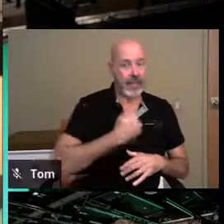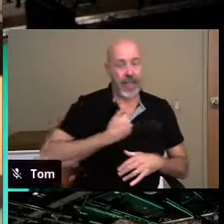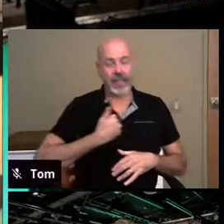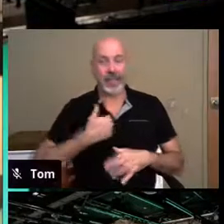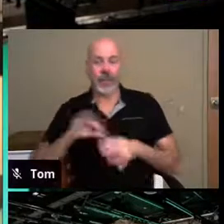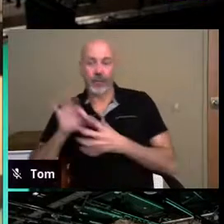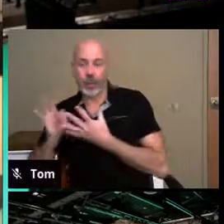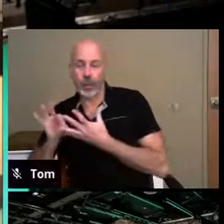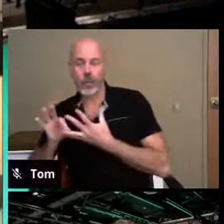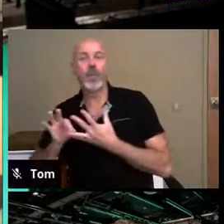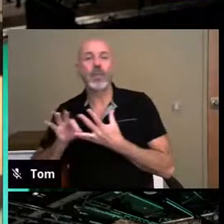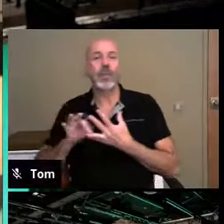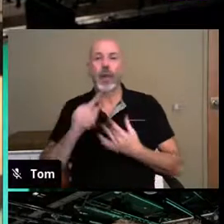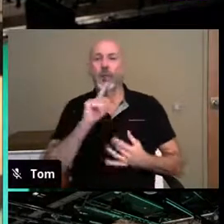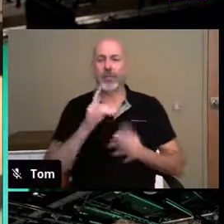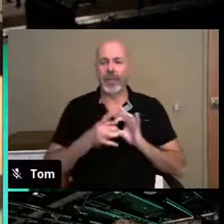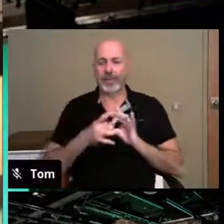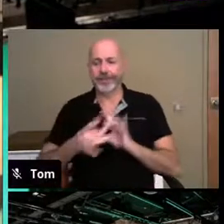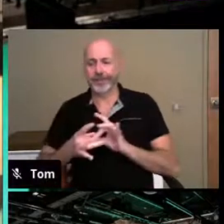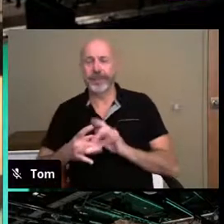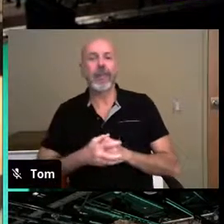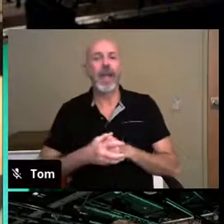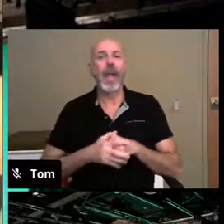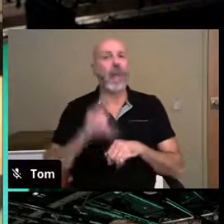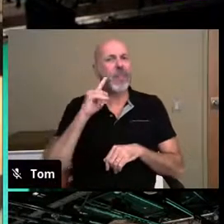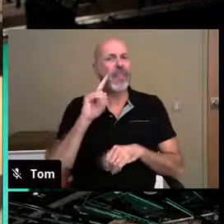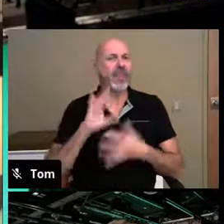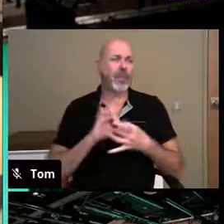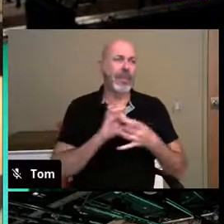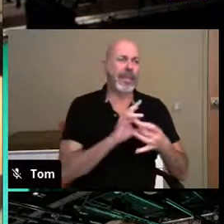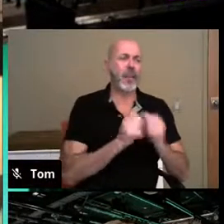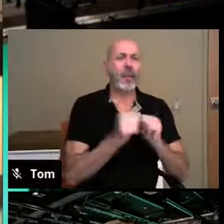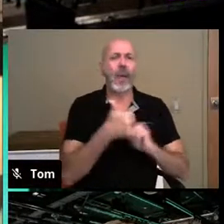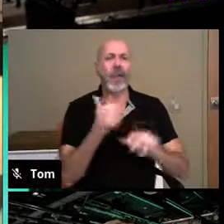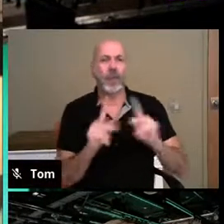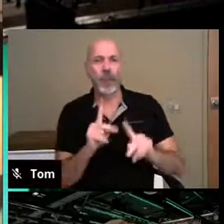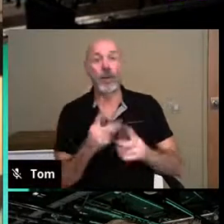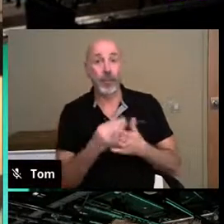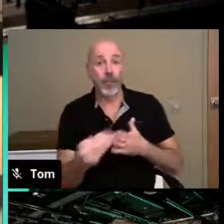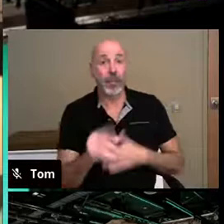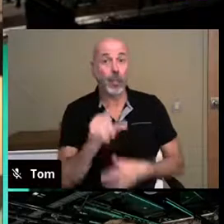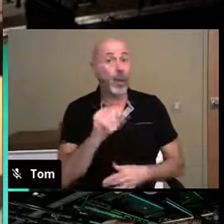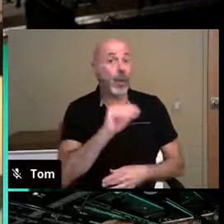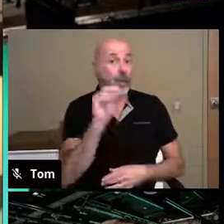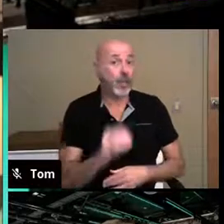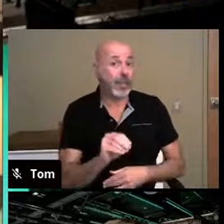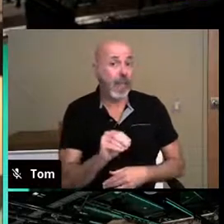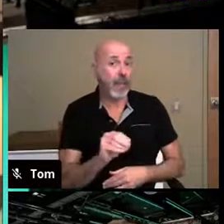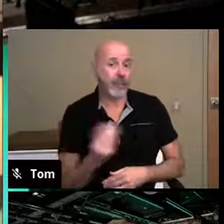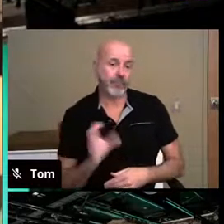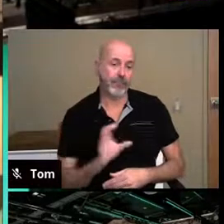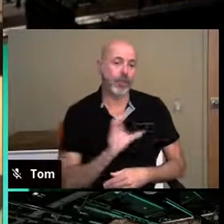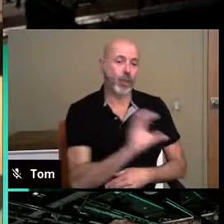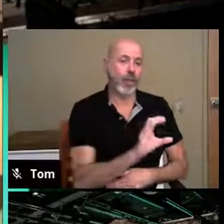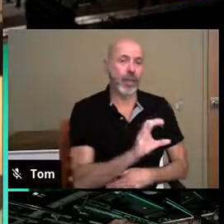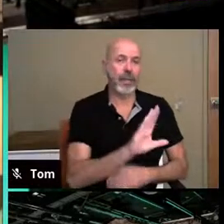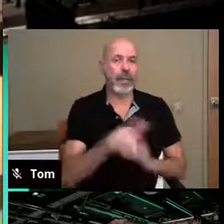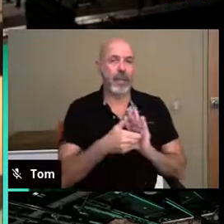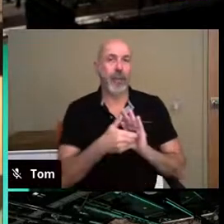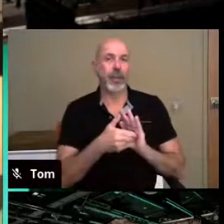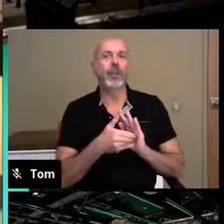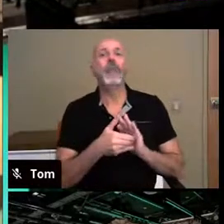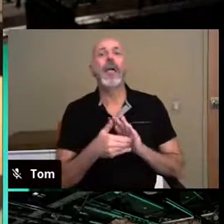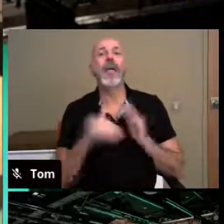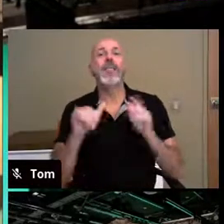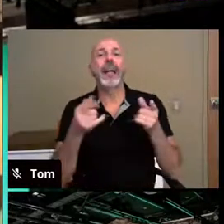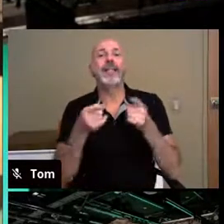that resonate with us, that we think will resonate with others for purchase. 20% goes to the center. And that's happening